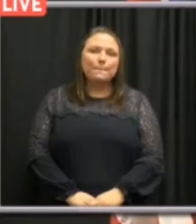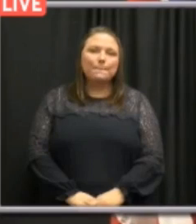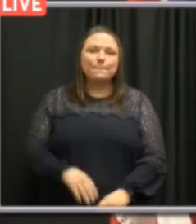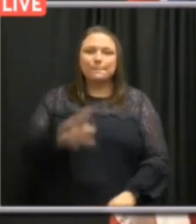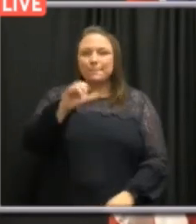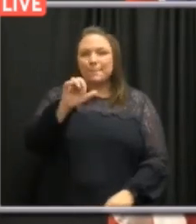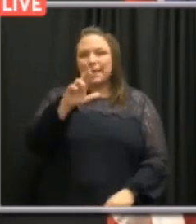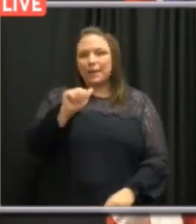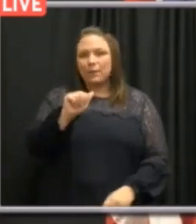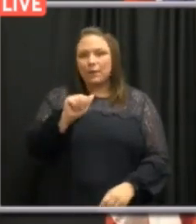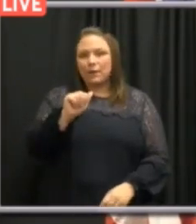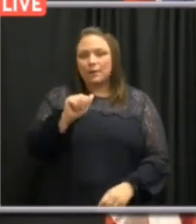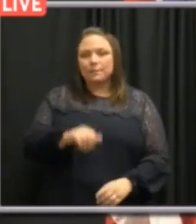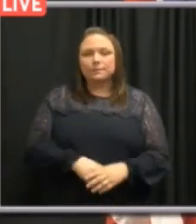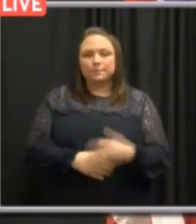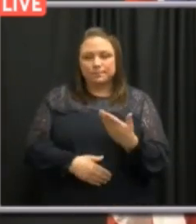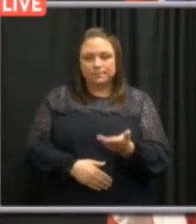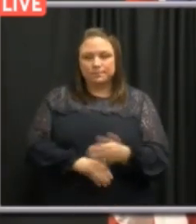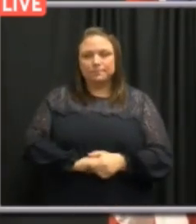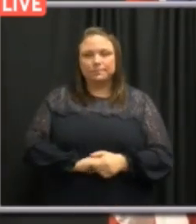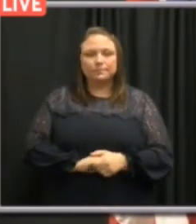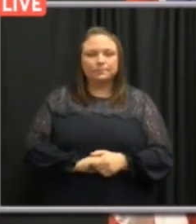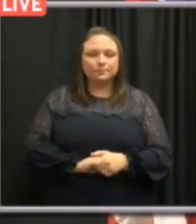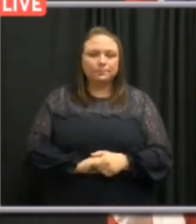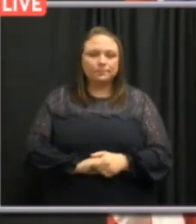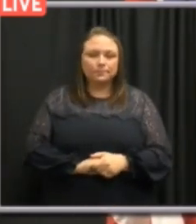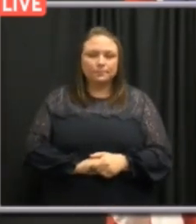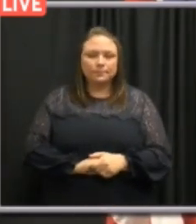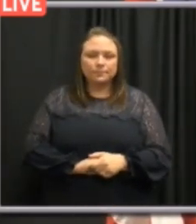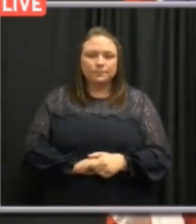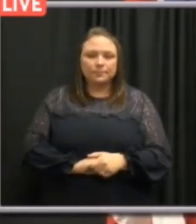Kara Hartnett. Go ahead, Kara.